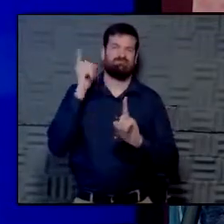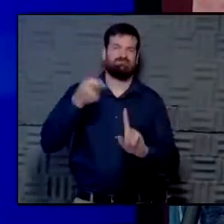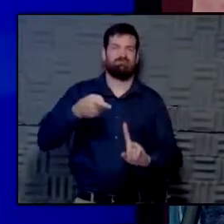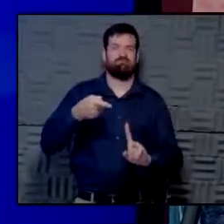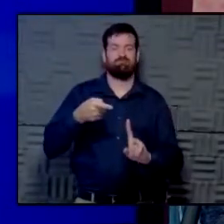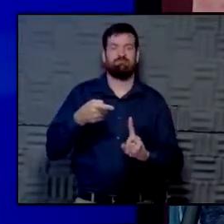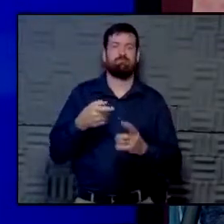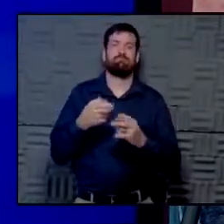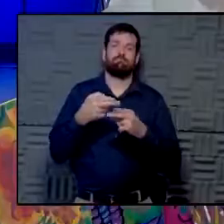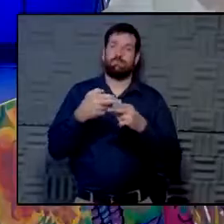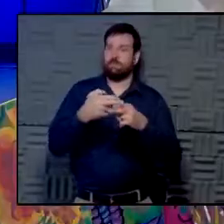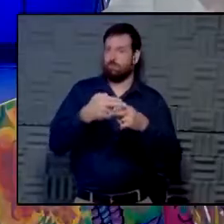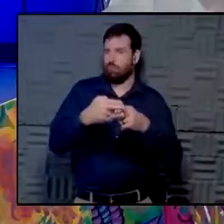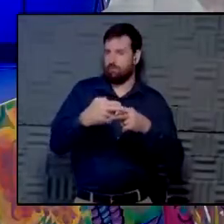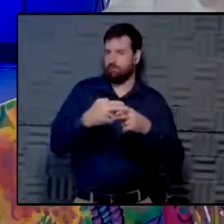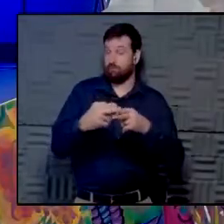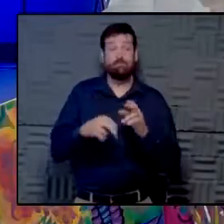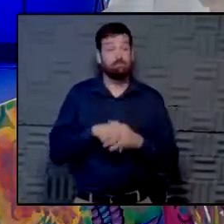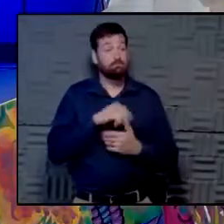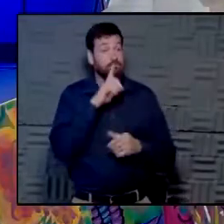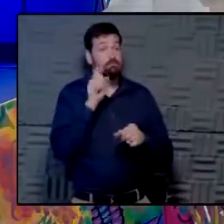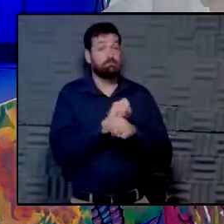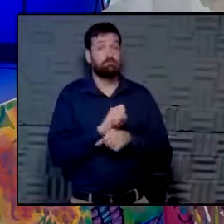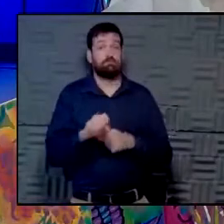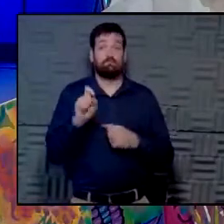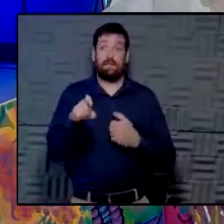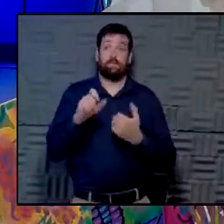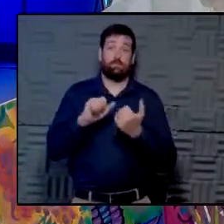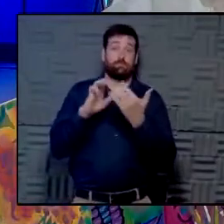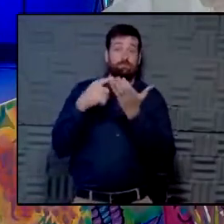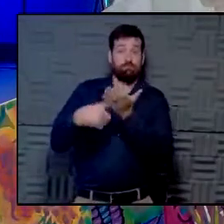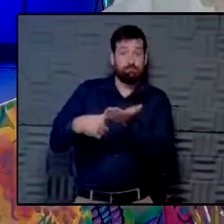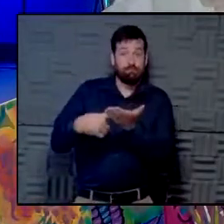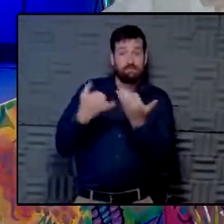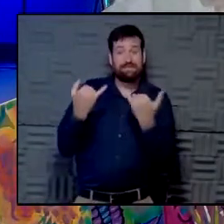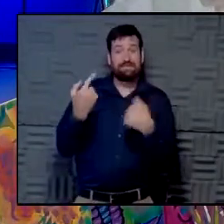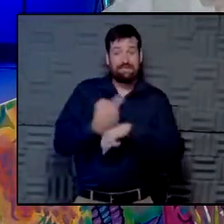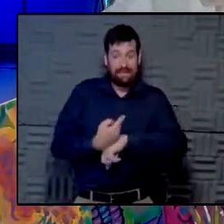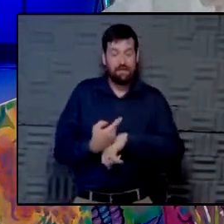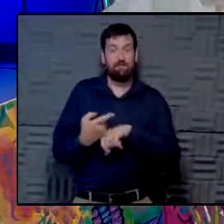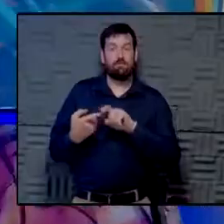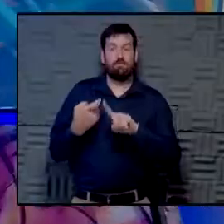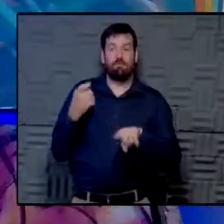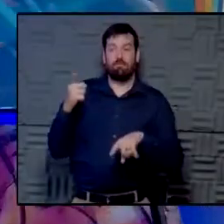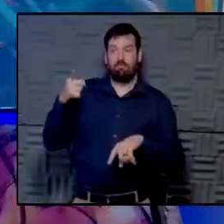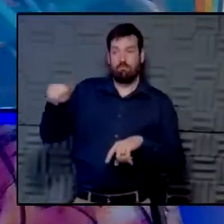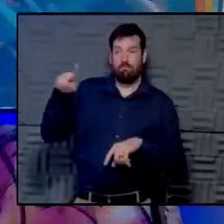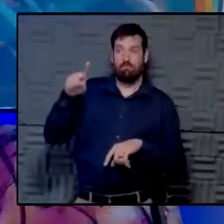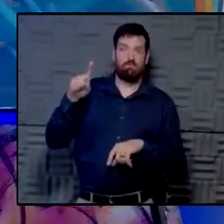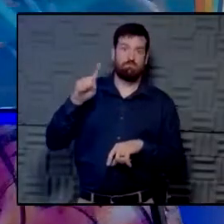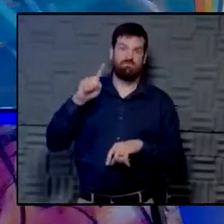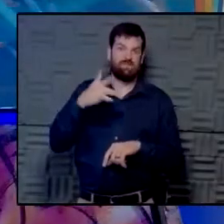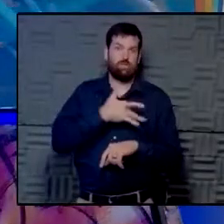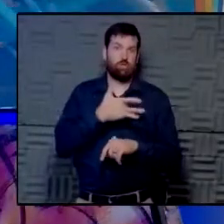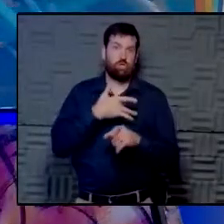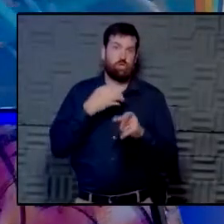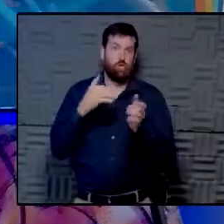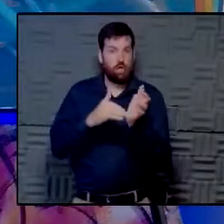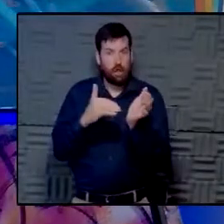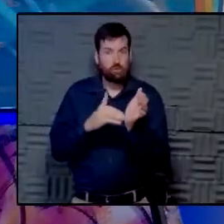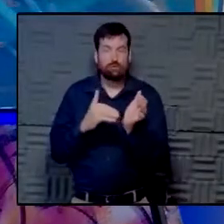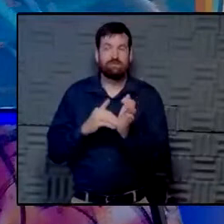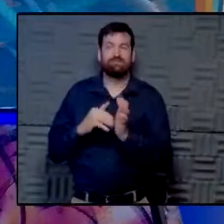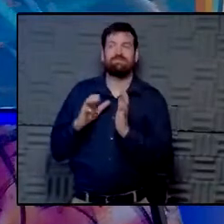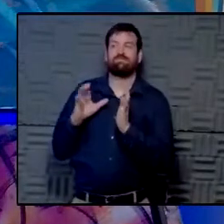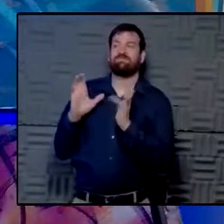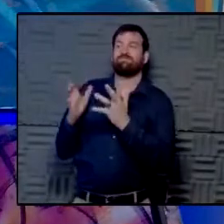is that it is temporary. Yeah, I actually had to address this question today from one of our enigmatic and great cardiologists, talking to you,